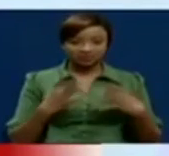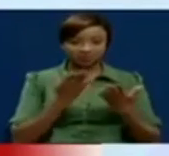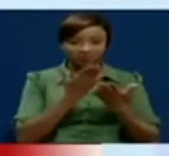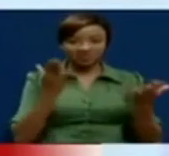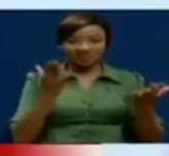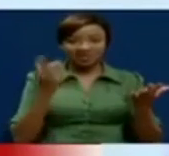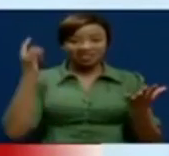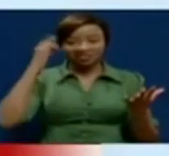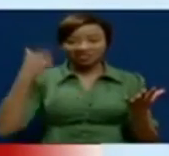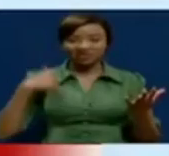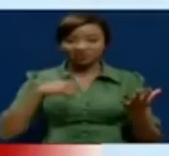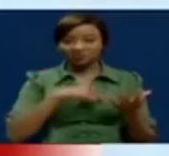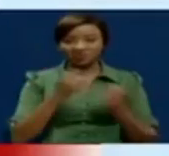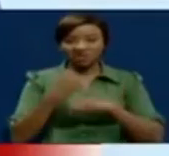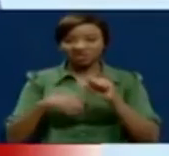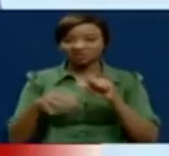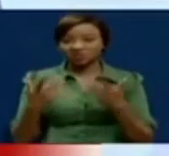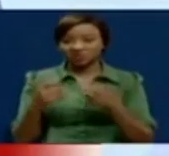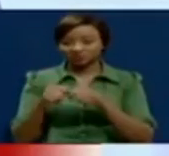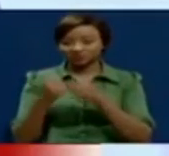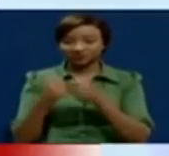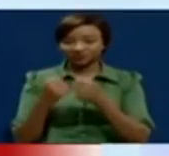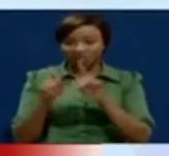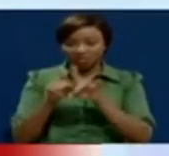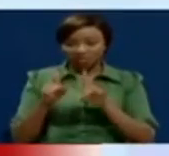trivialize two Kenyans.